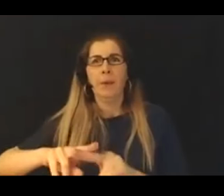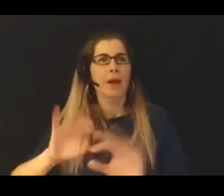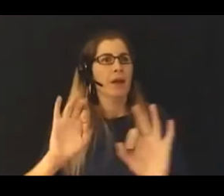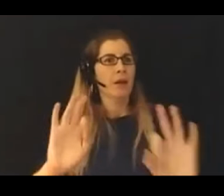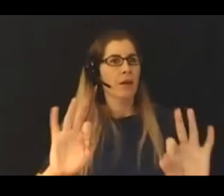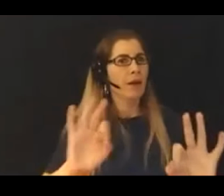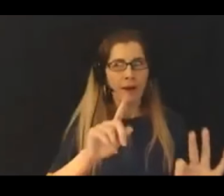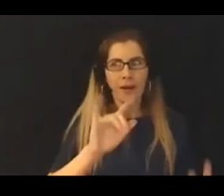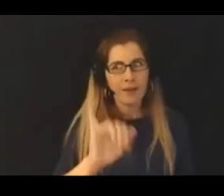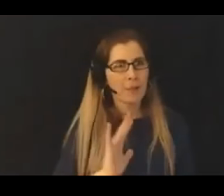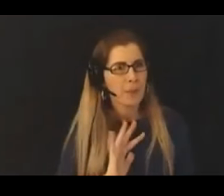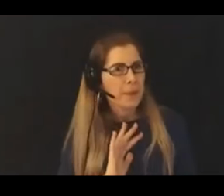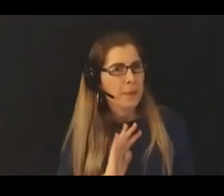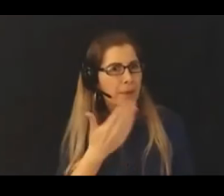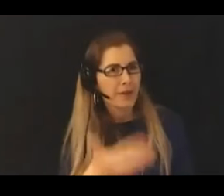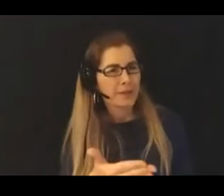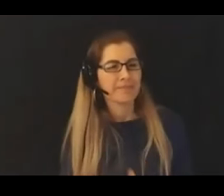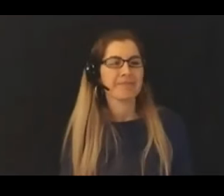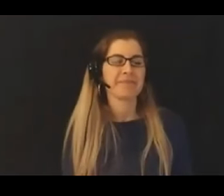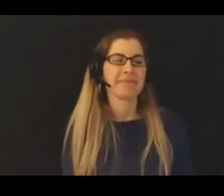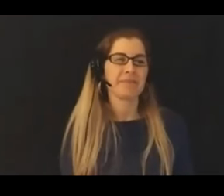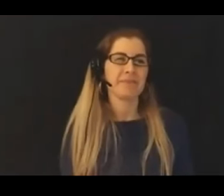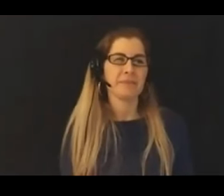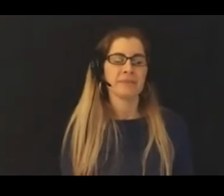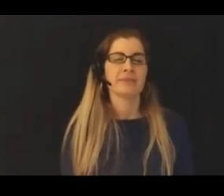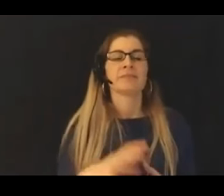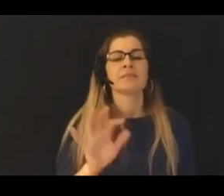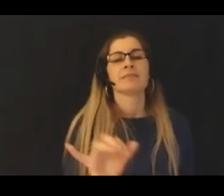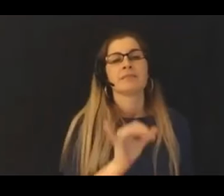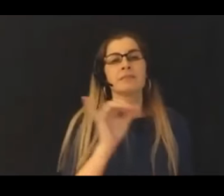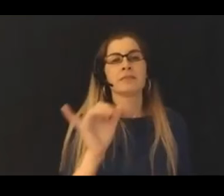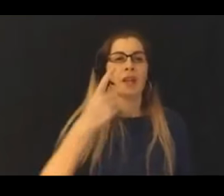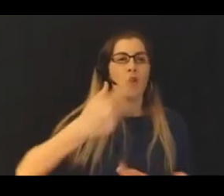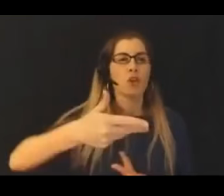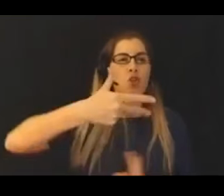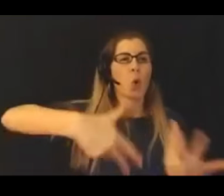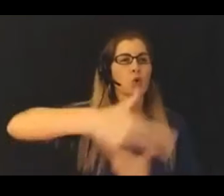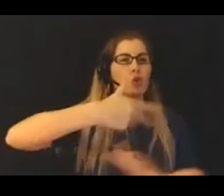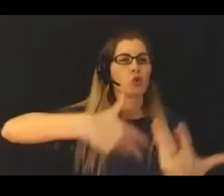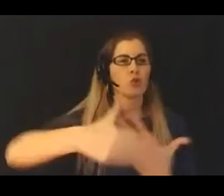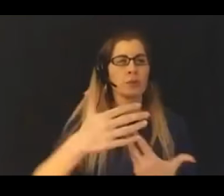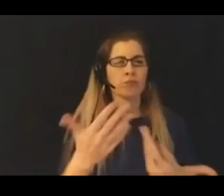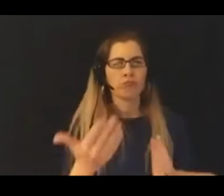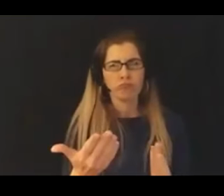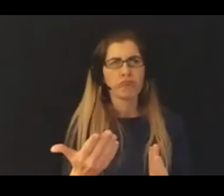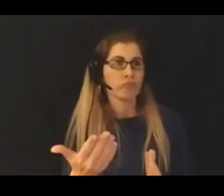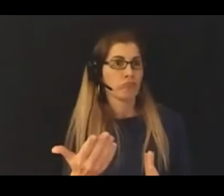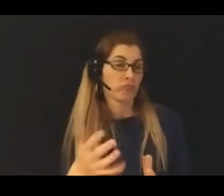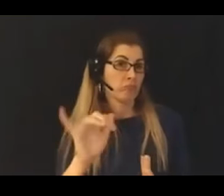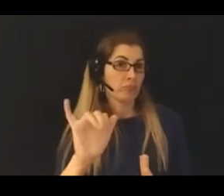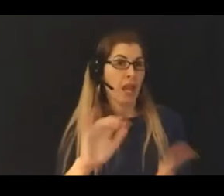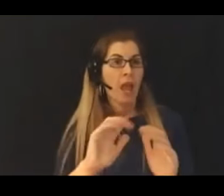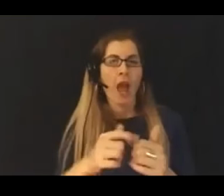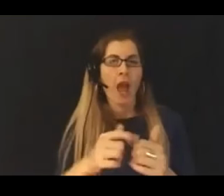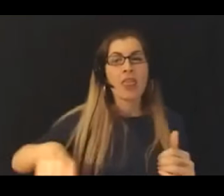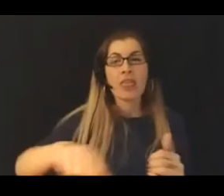really exciting. Okay. And then in terms of the social effects, how social, right, connected did they